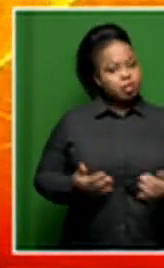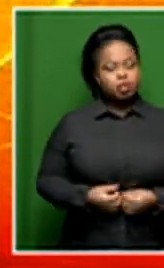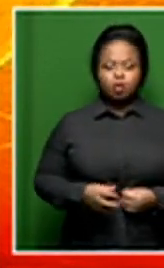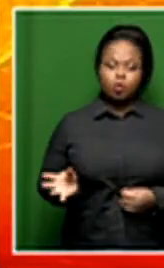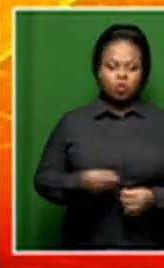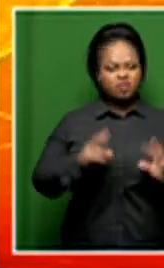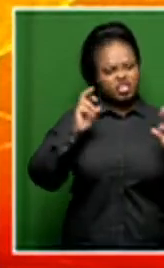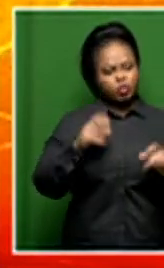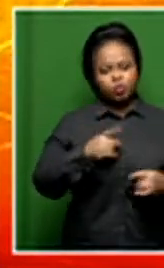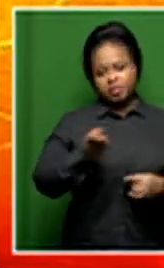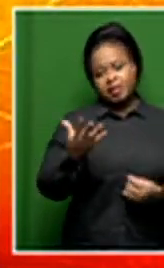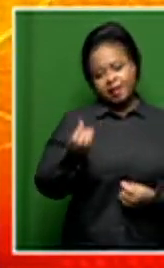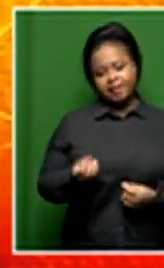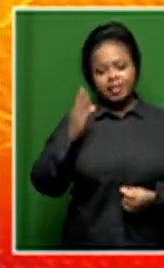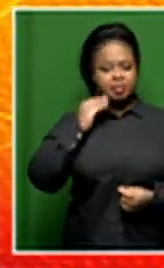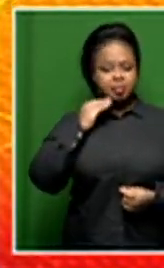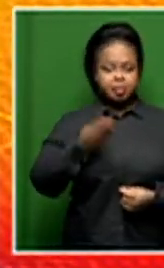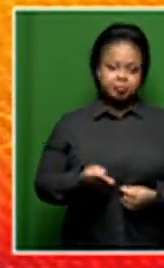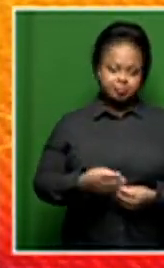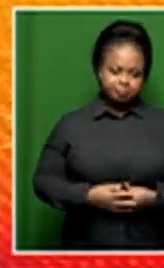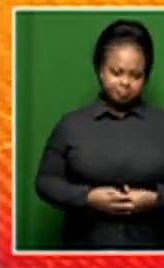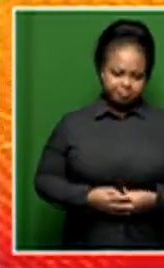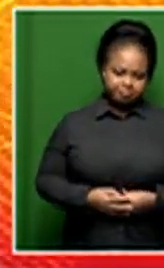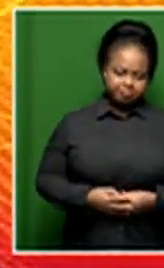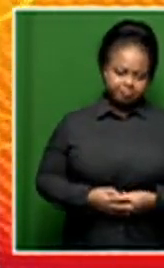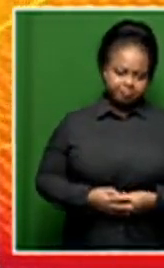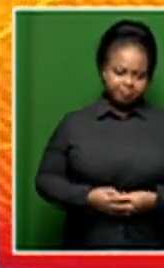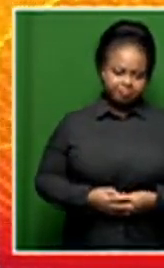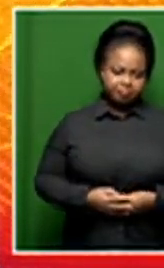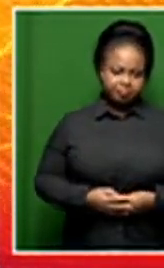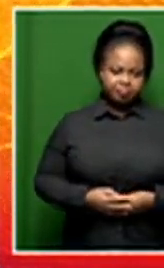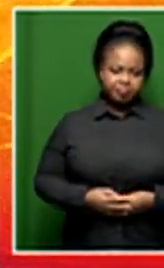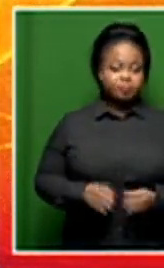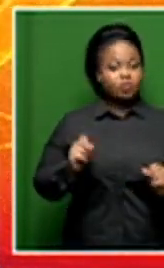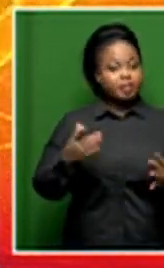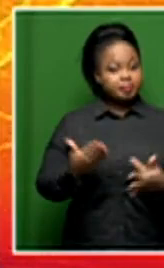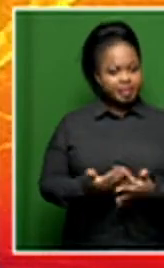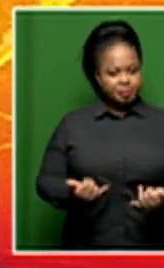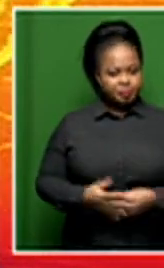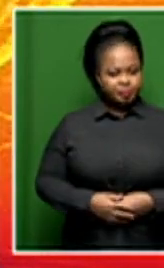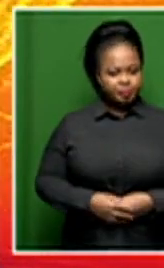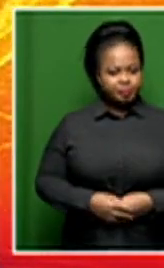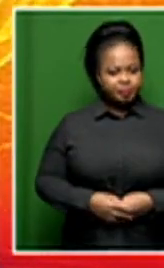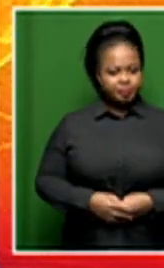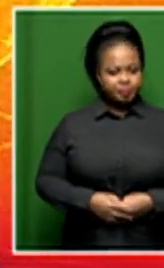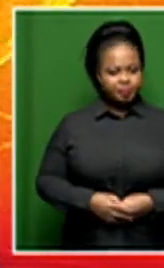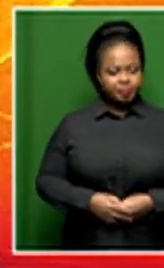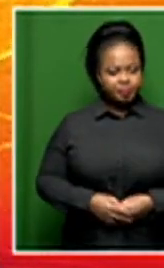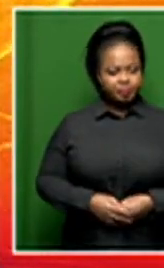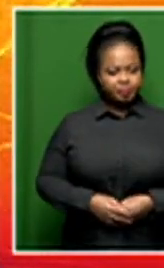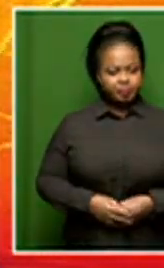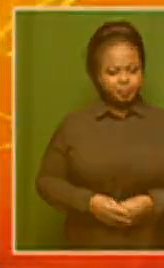all of the issues surrounding their very difficult time that they are going through. All right, let's quickly take a break. We'll see you after this.